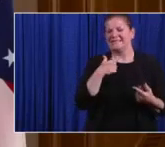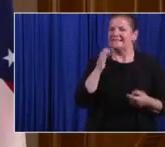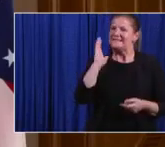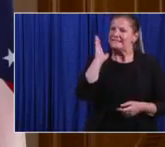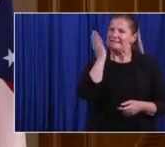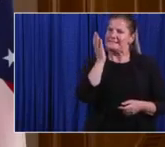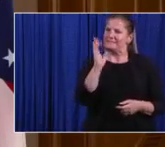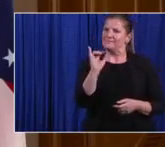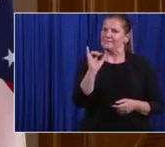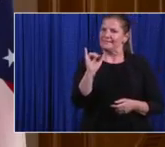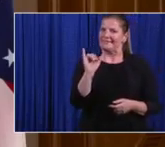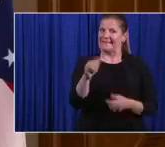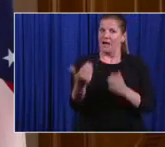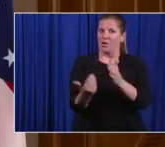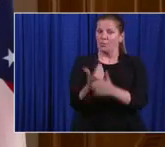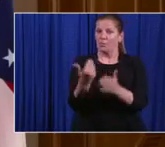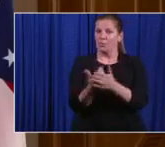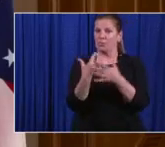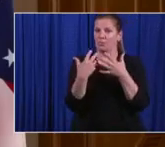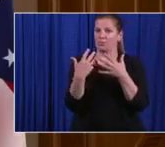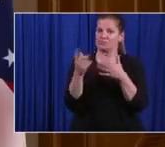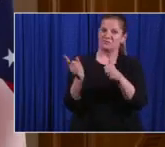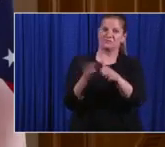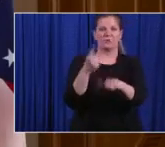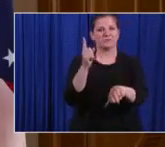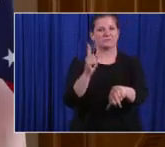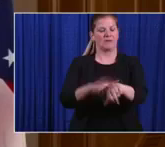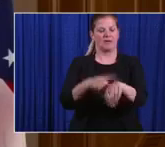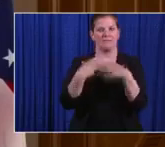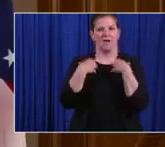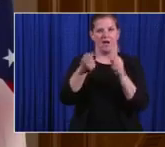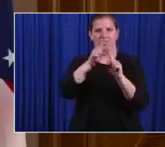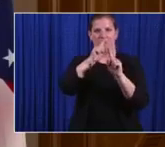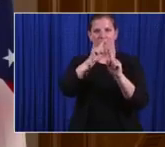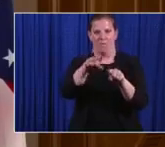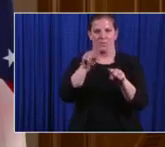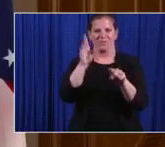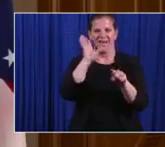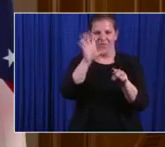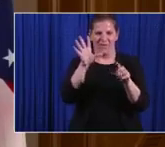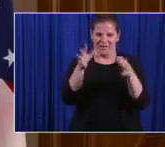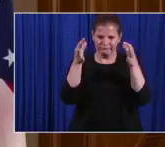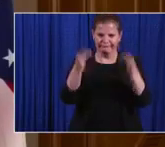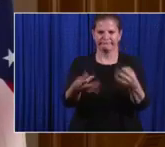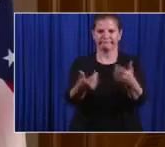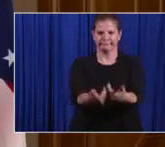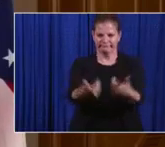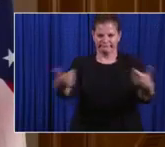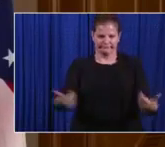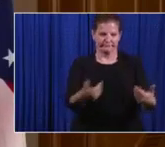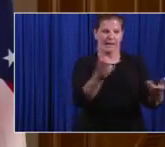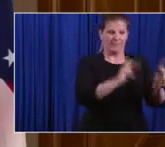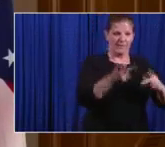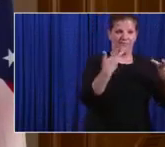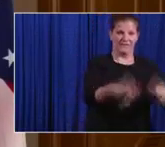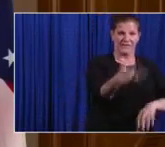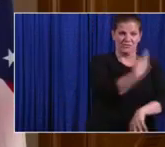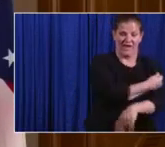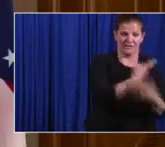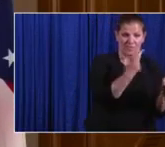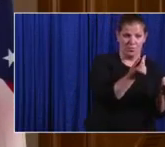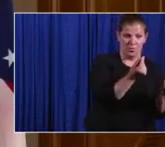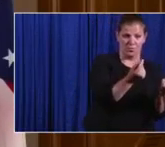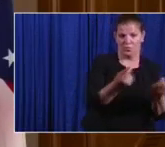make the difference between people who are vaccinated compared to people who are not vaccinated. How will the state order sort of handle